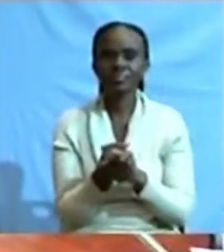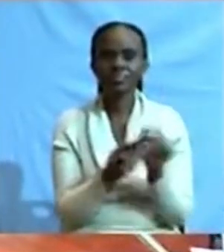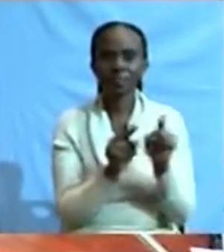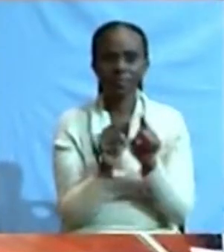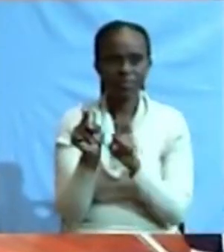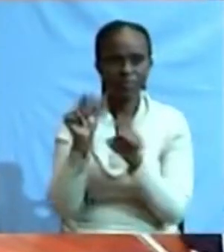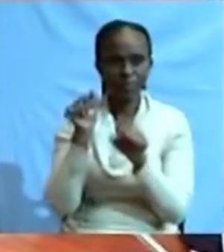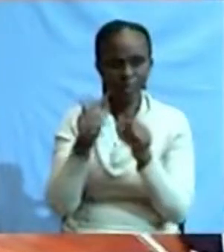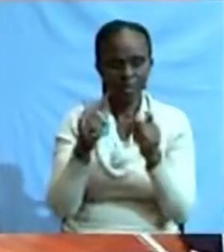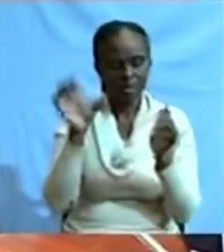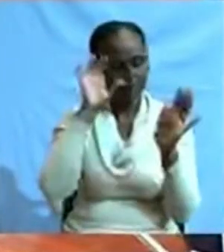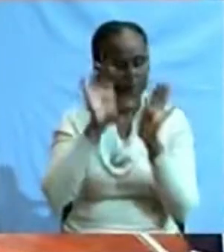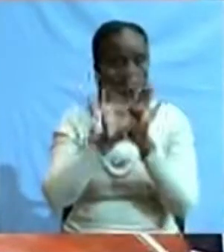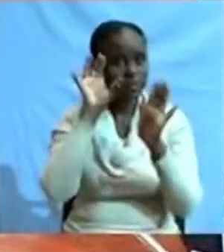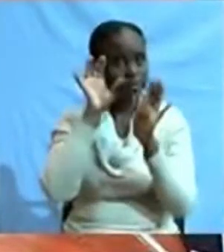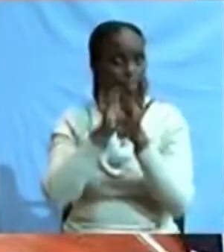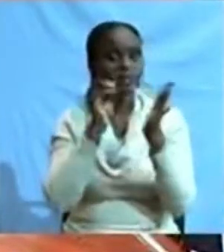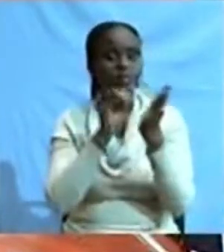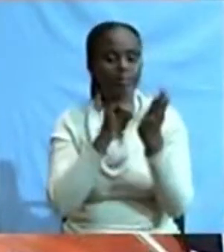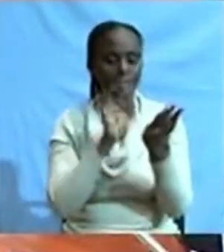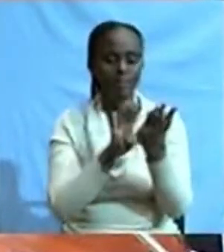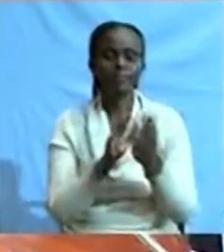also the pictures that have been put there.